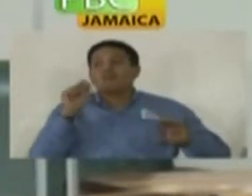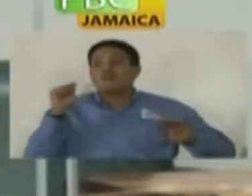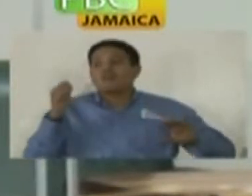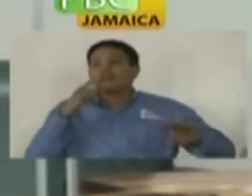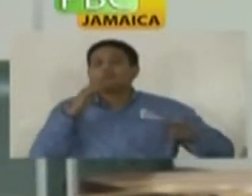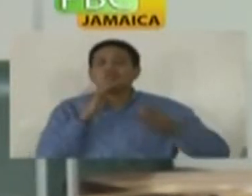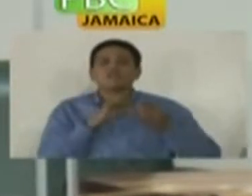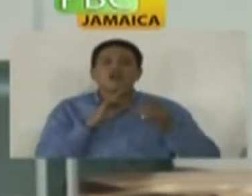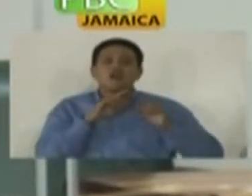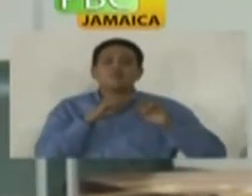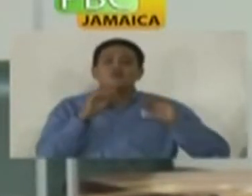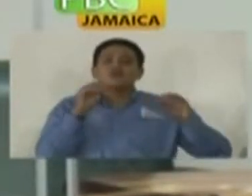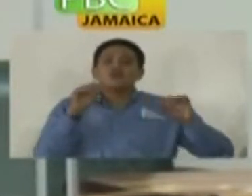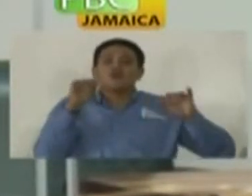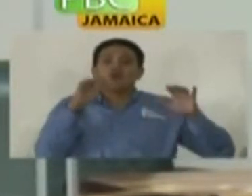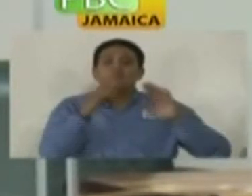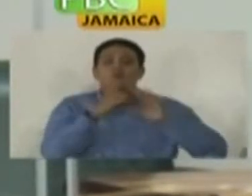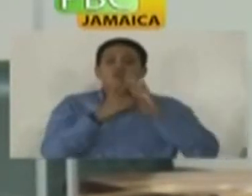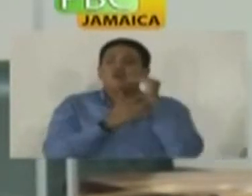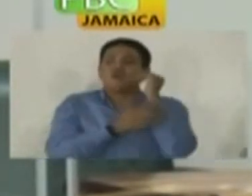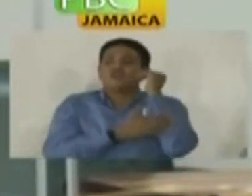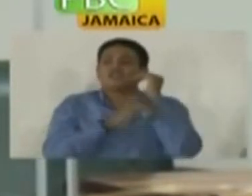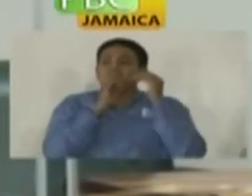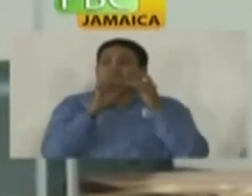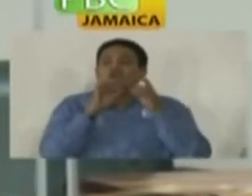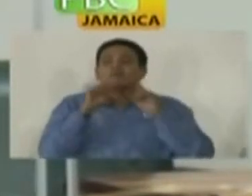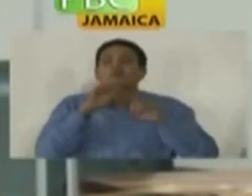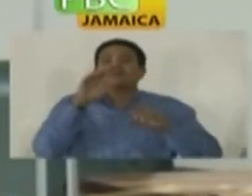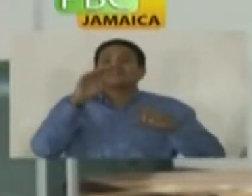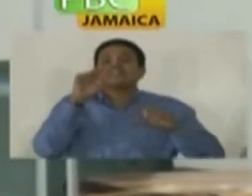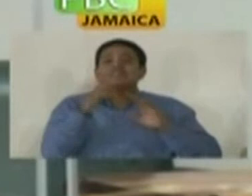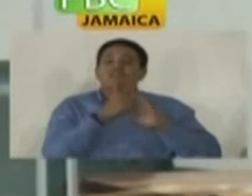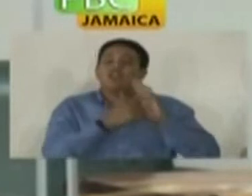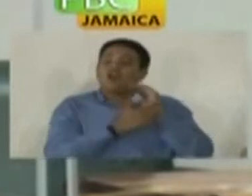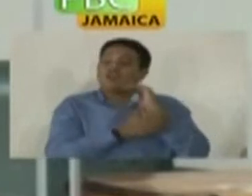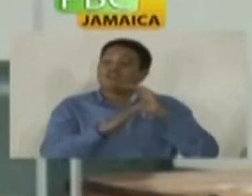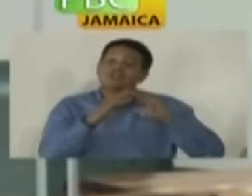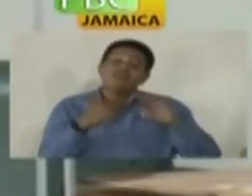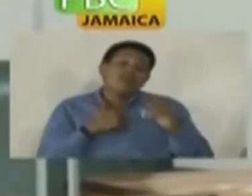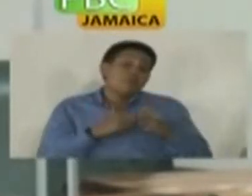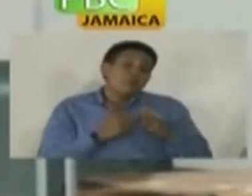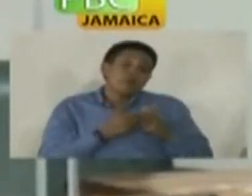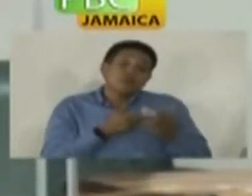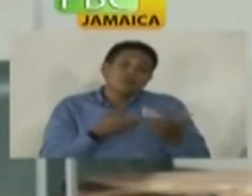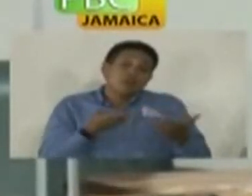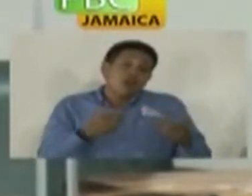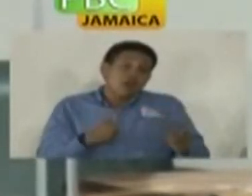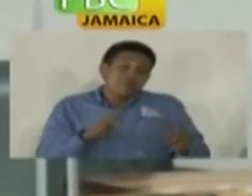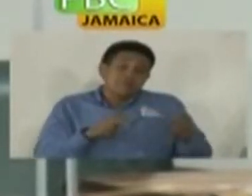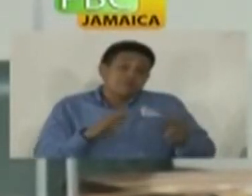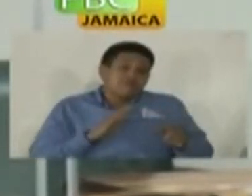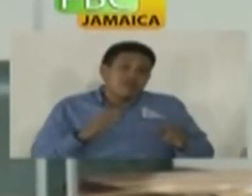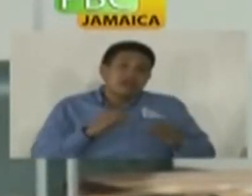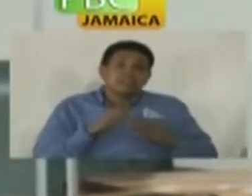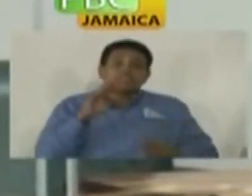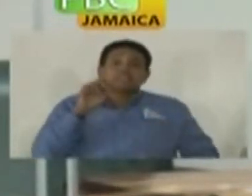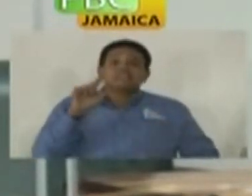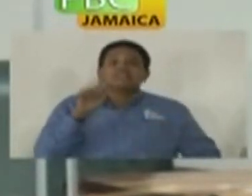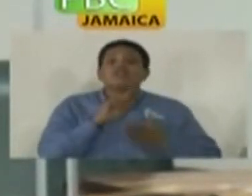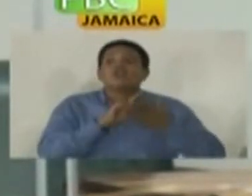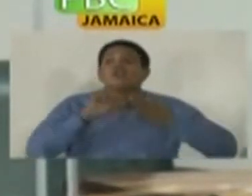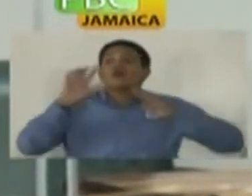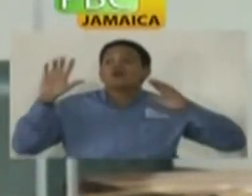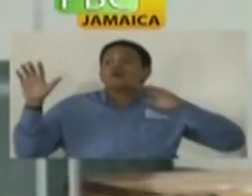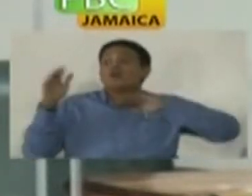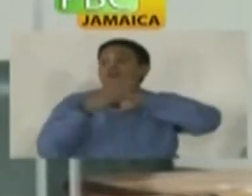non-common law countries, because the civil law countries, Mr. President, never had a problem with this at all. In the civil law countries,